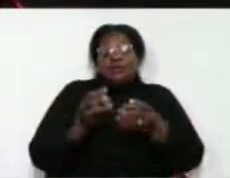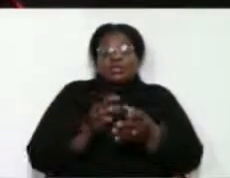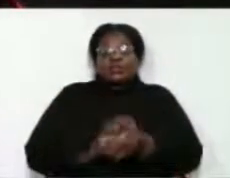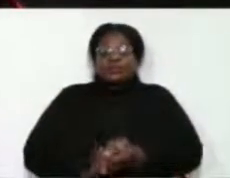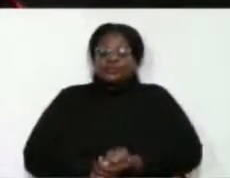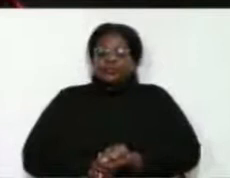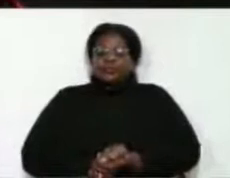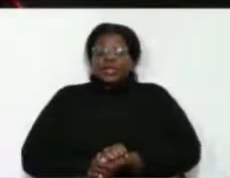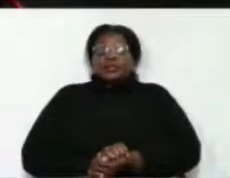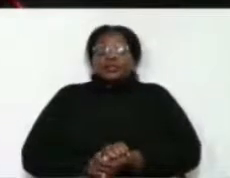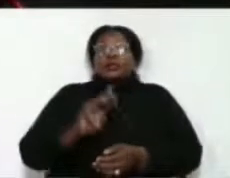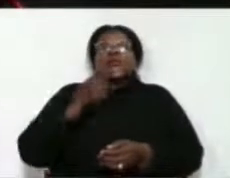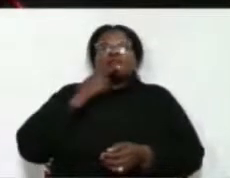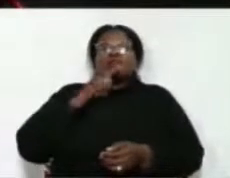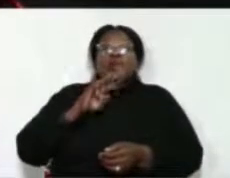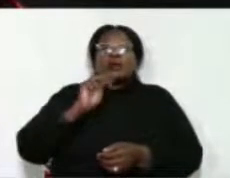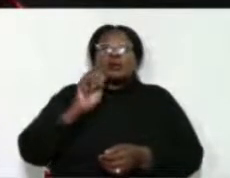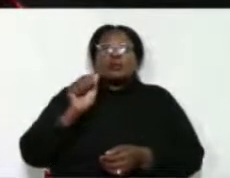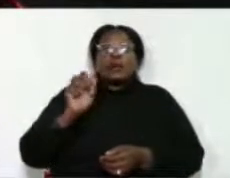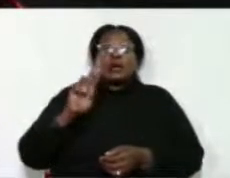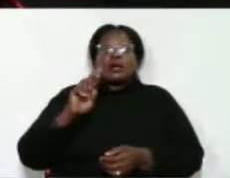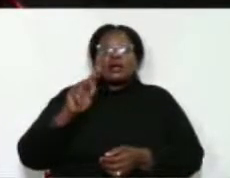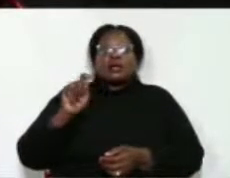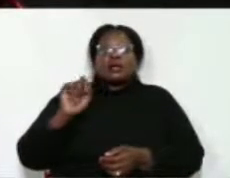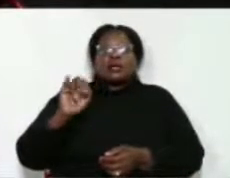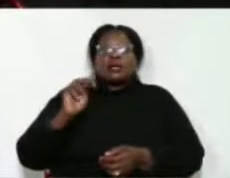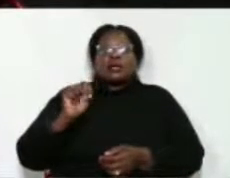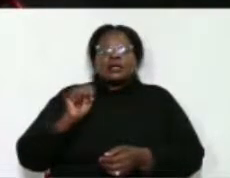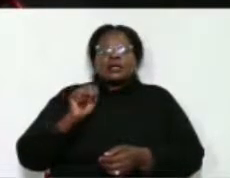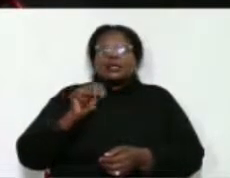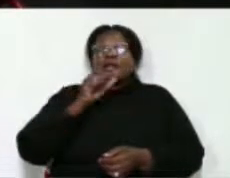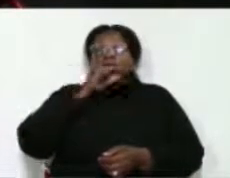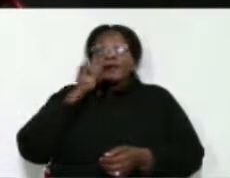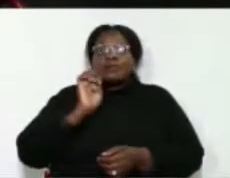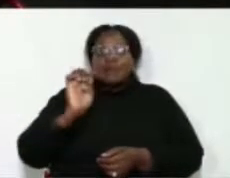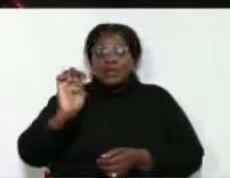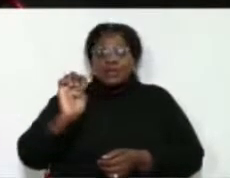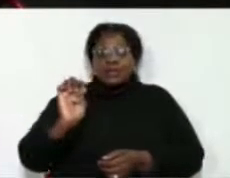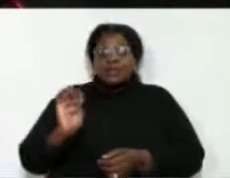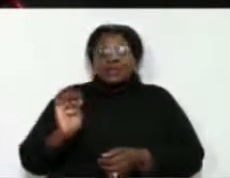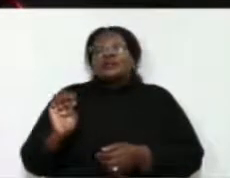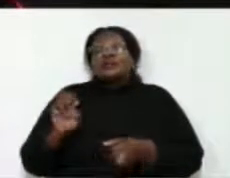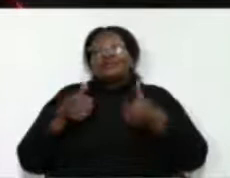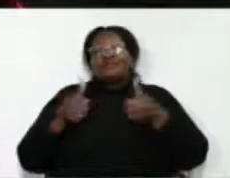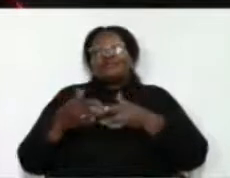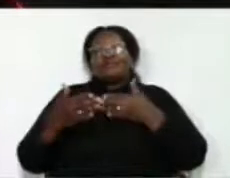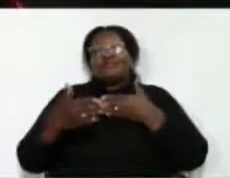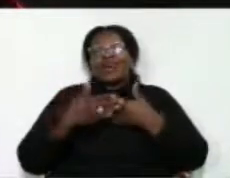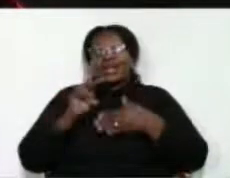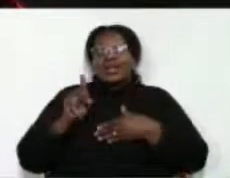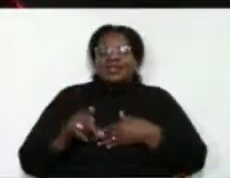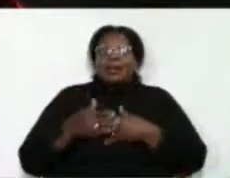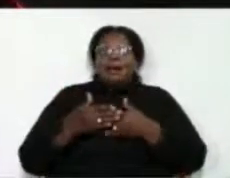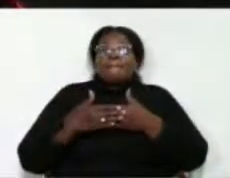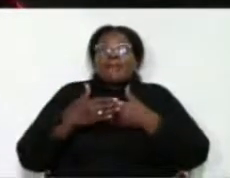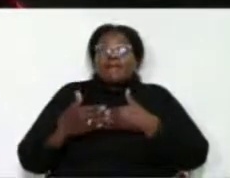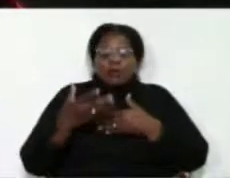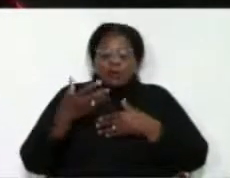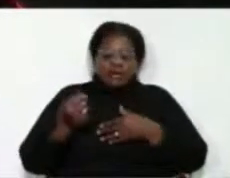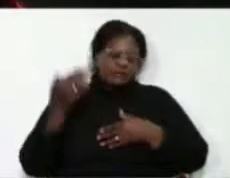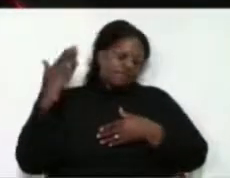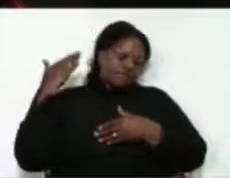and we're happy to have you again. Thank you very much, Absai. It's good to be back. Great. Right, before we start with our